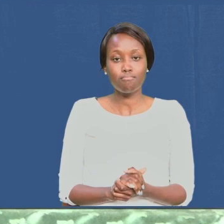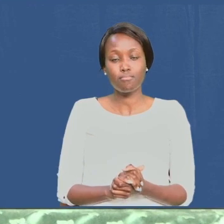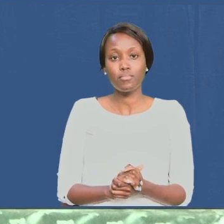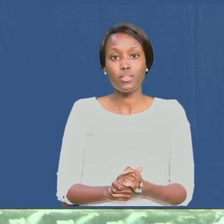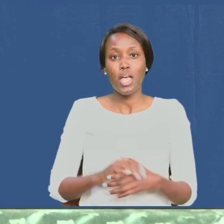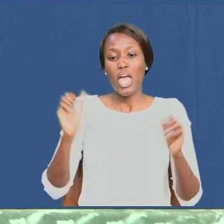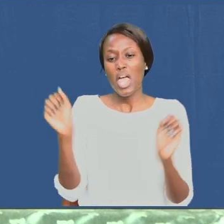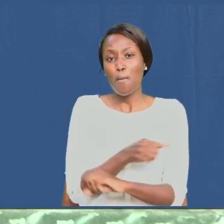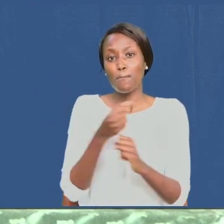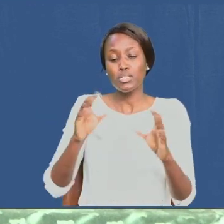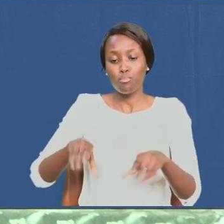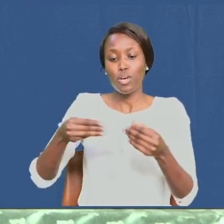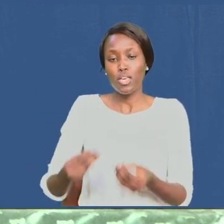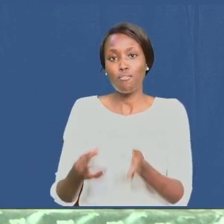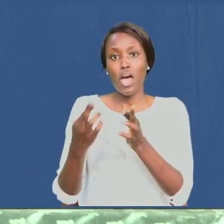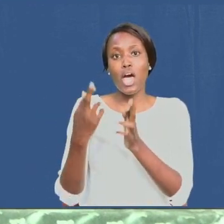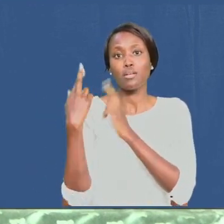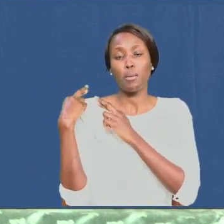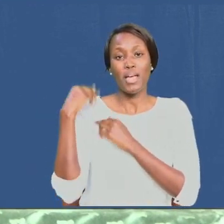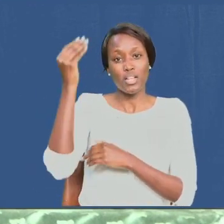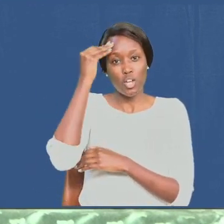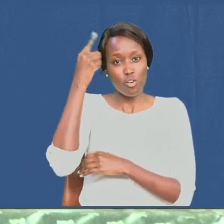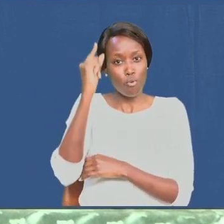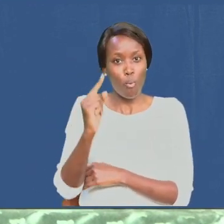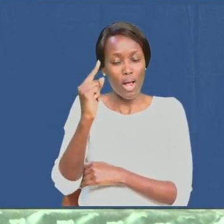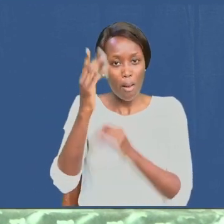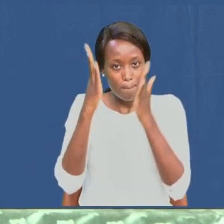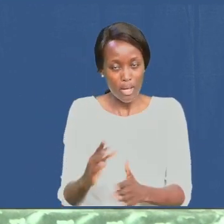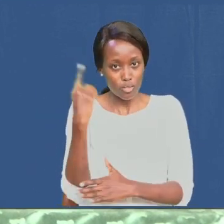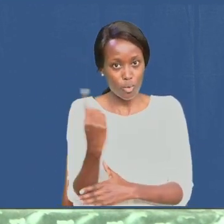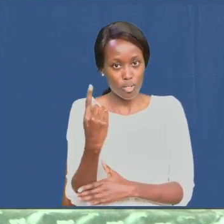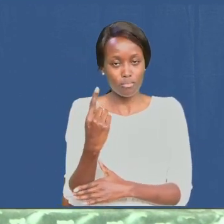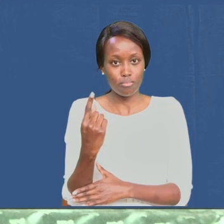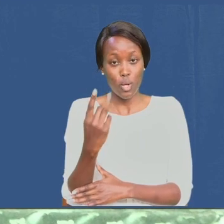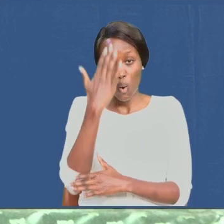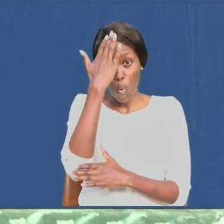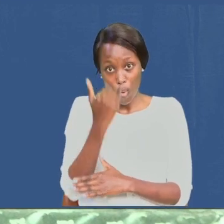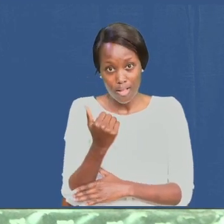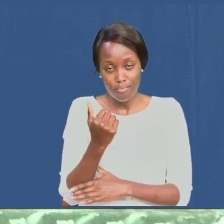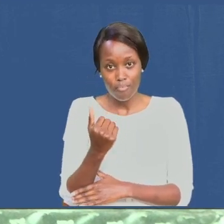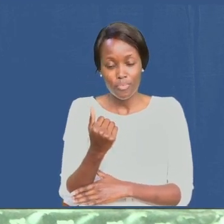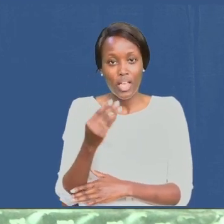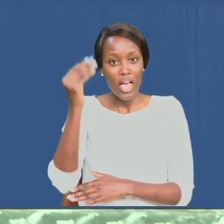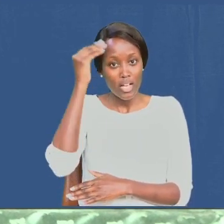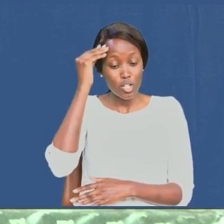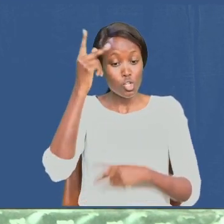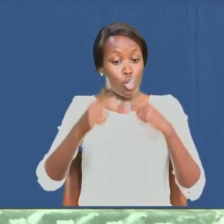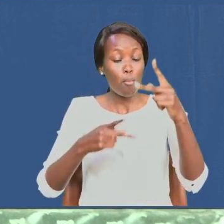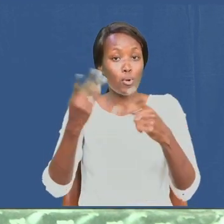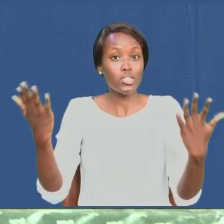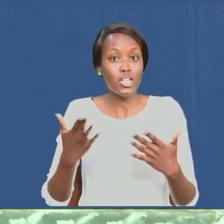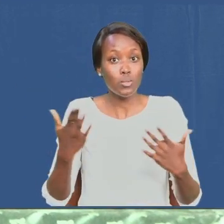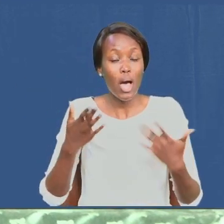This is so because education is a total process by which human abilities and